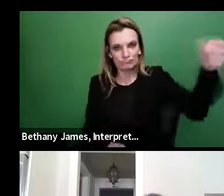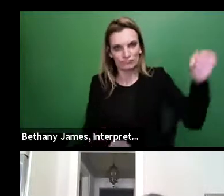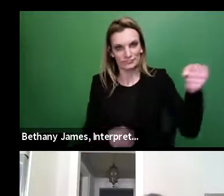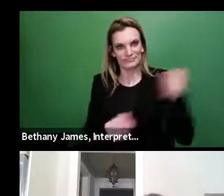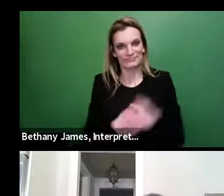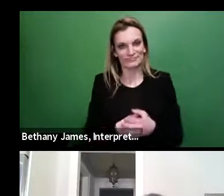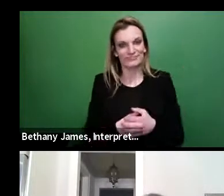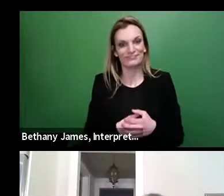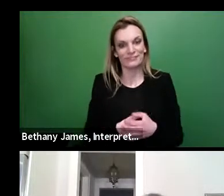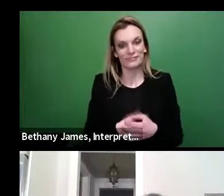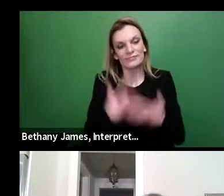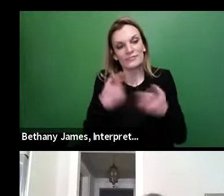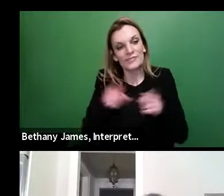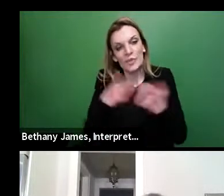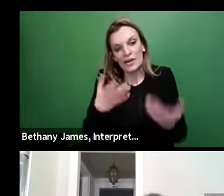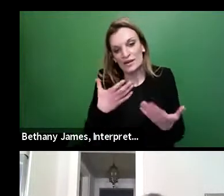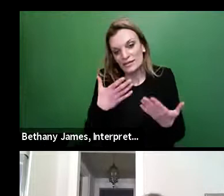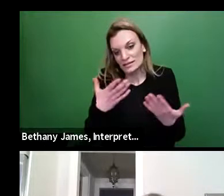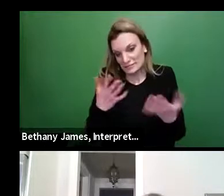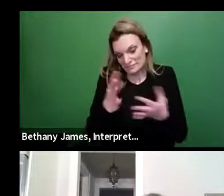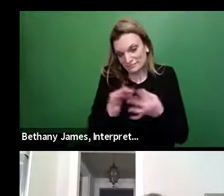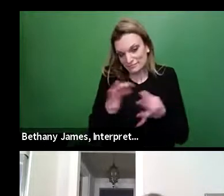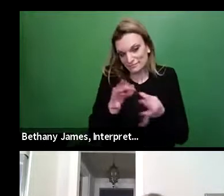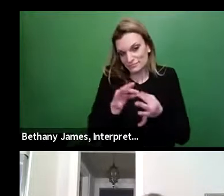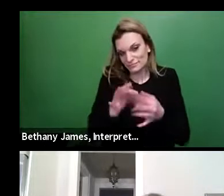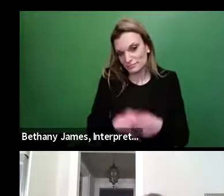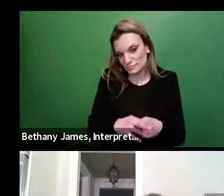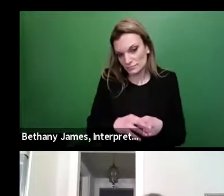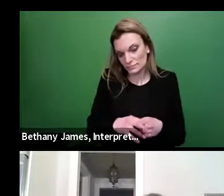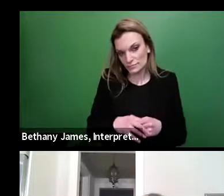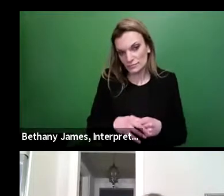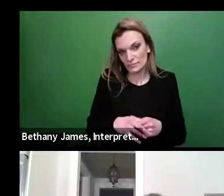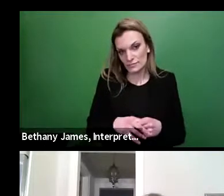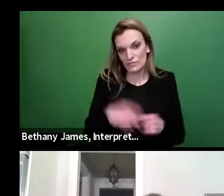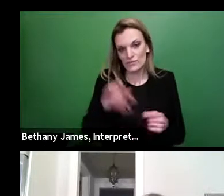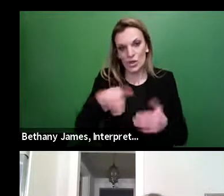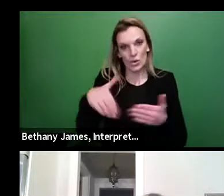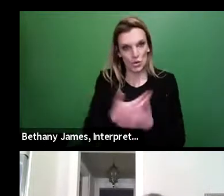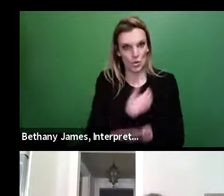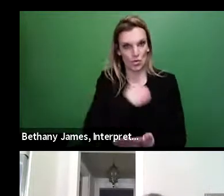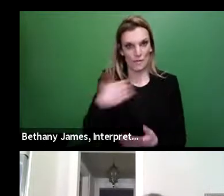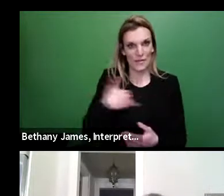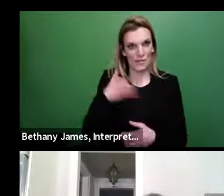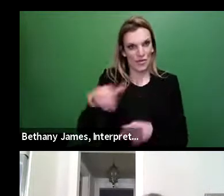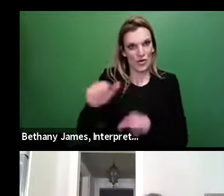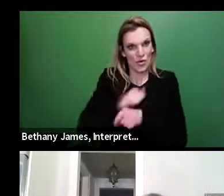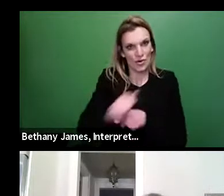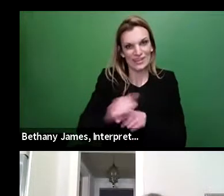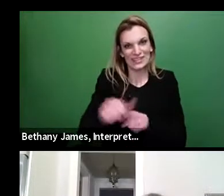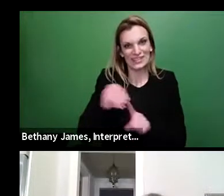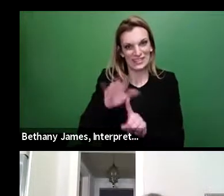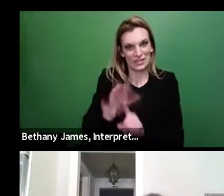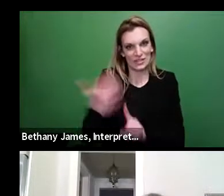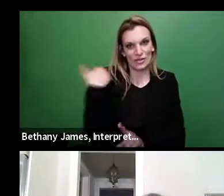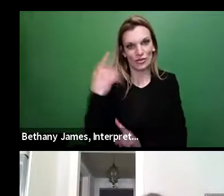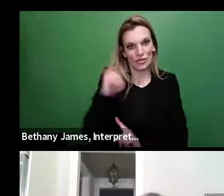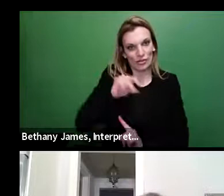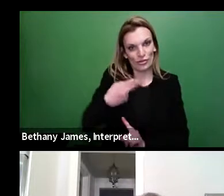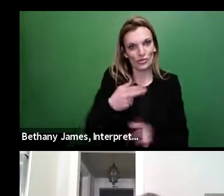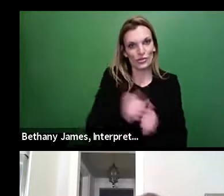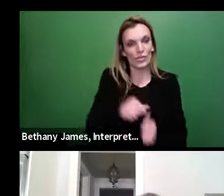also wanted to say that I had the privilege of joining in the new member orientation this past Thursday with